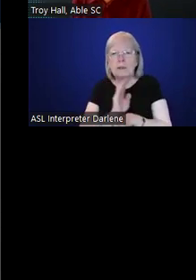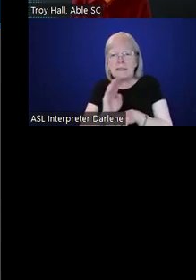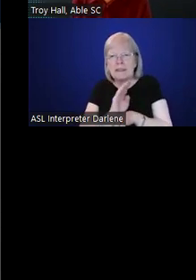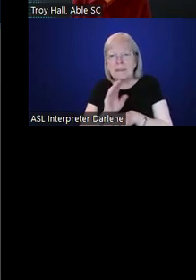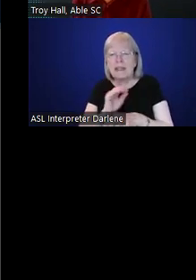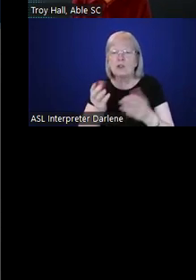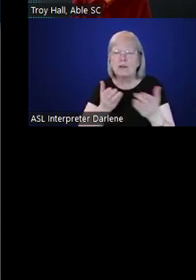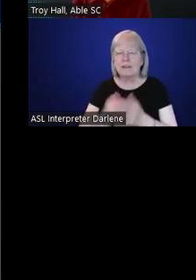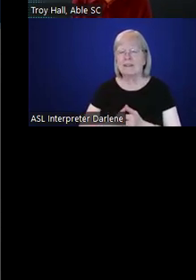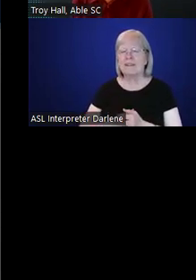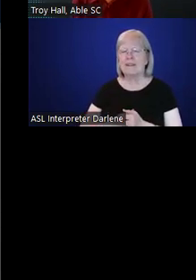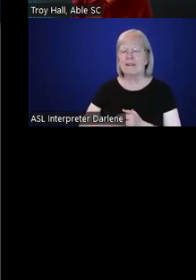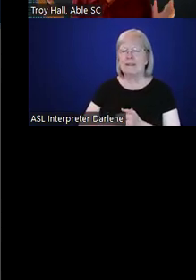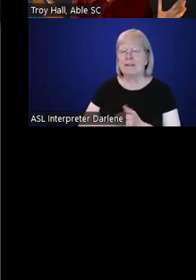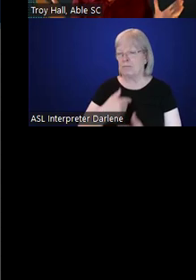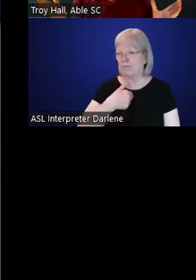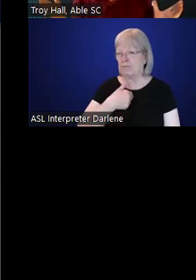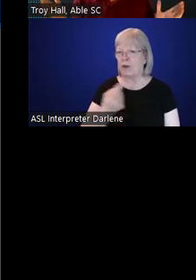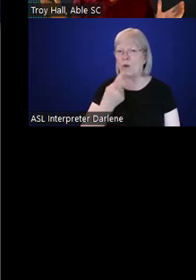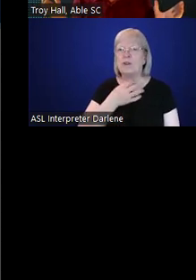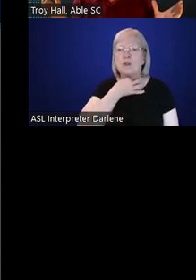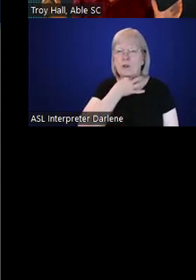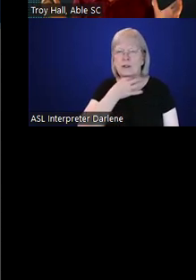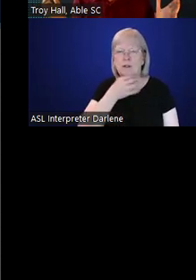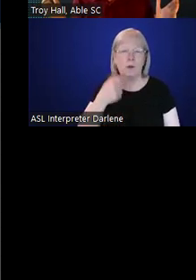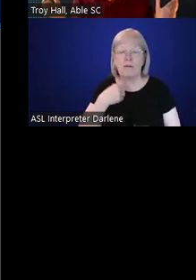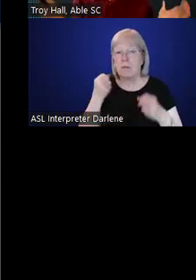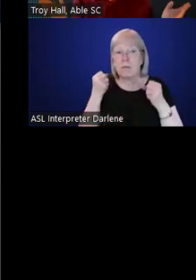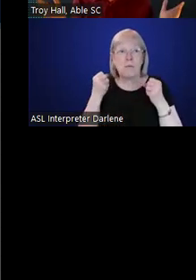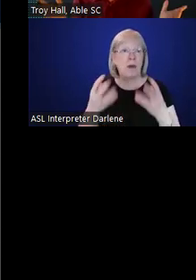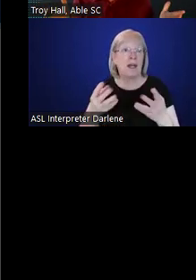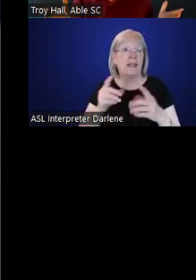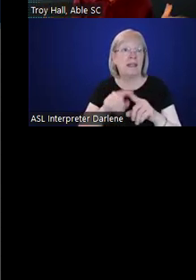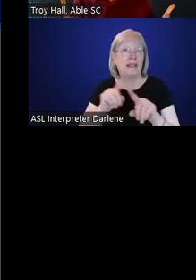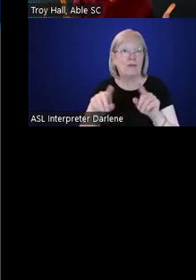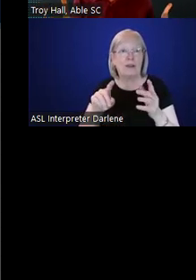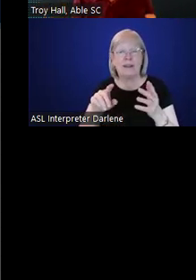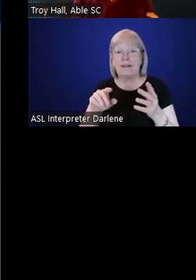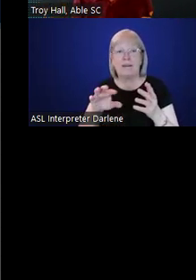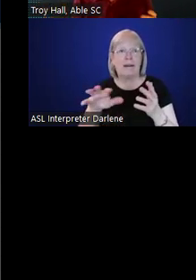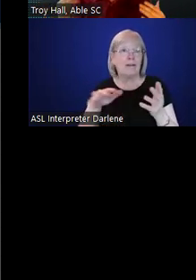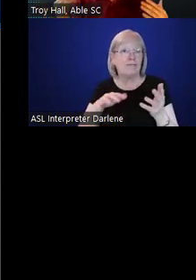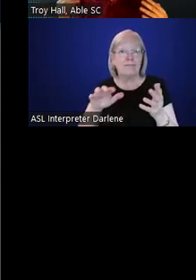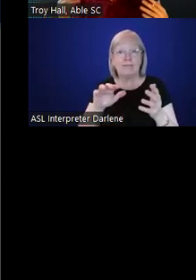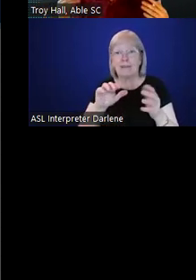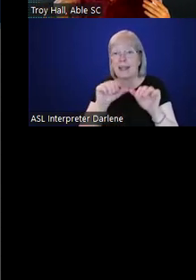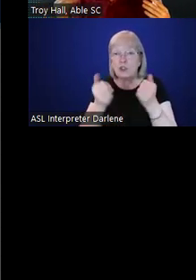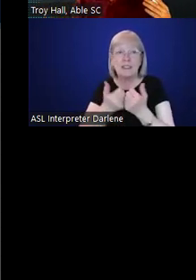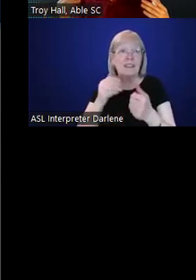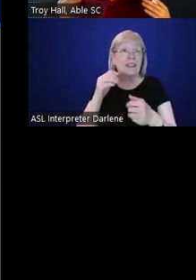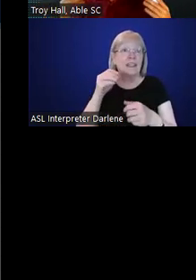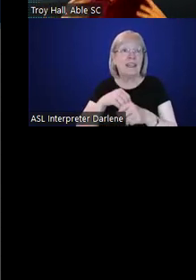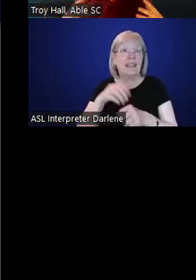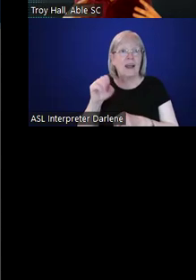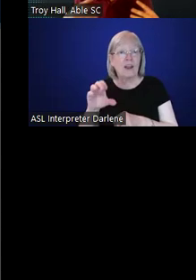I'm always just curious because we have a ton of these in South Carolina, but they all do very different, unique things. In the chat,